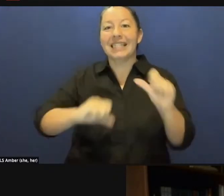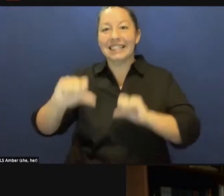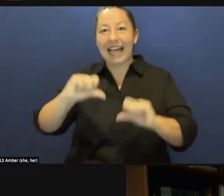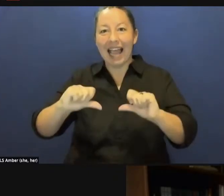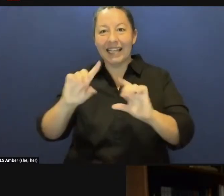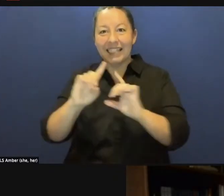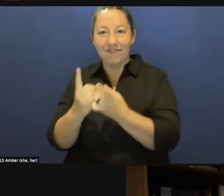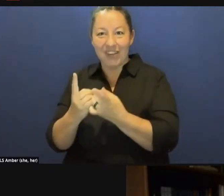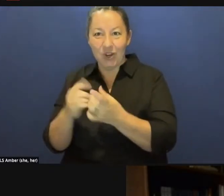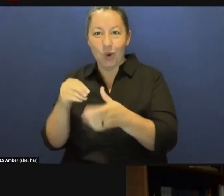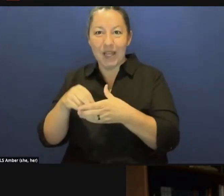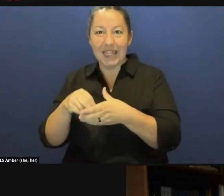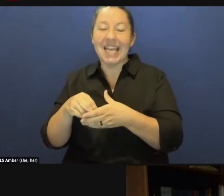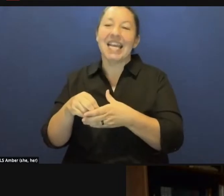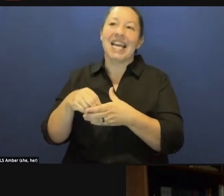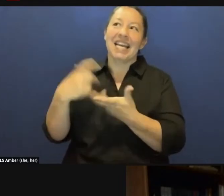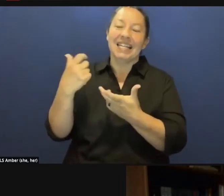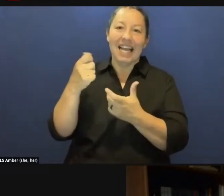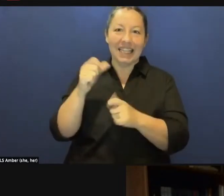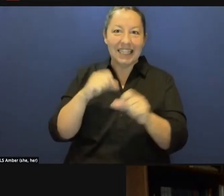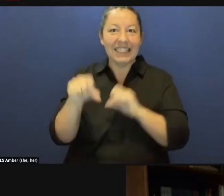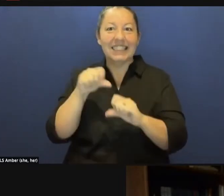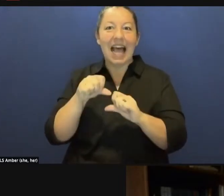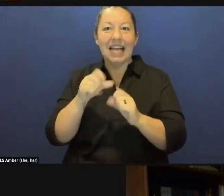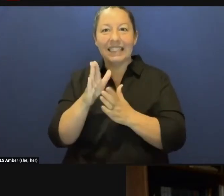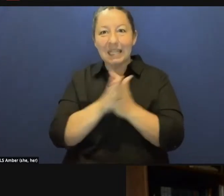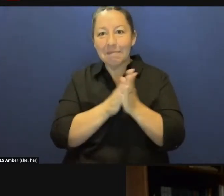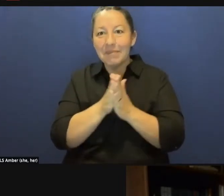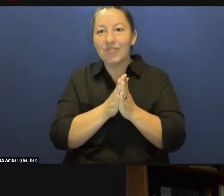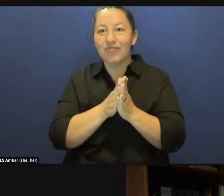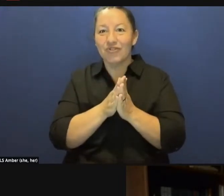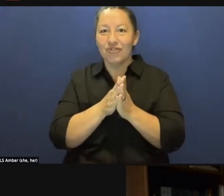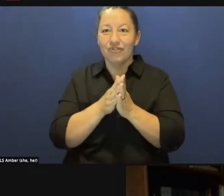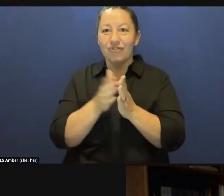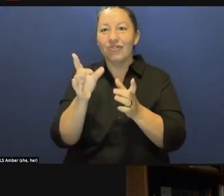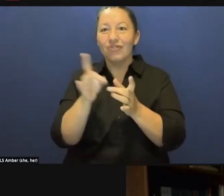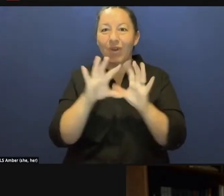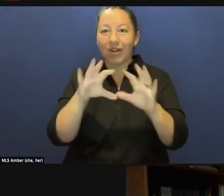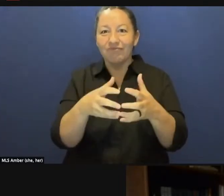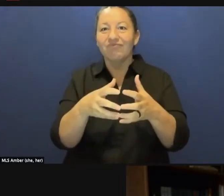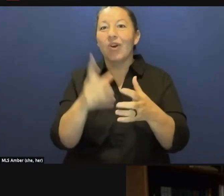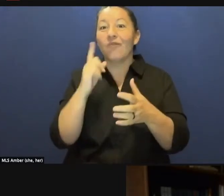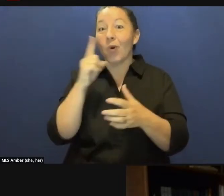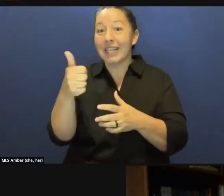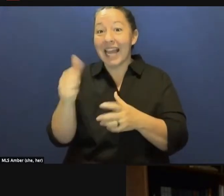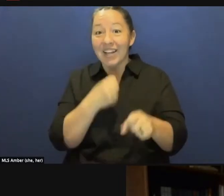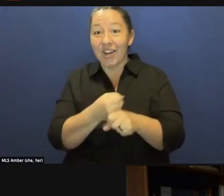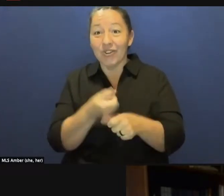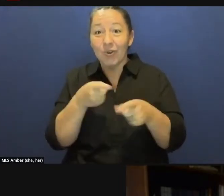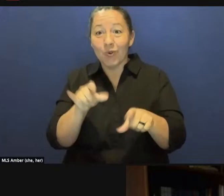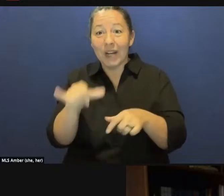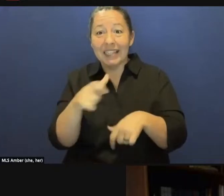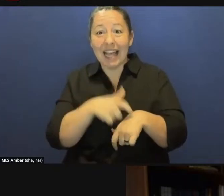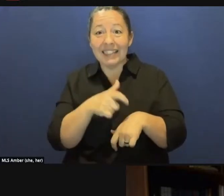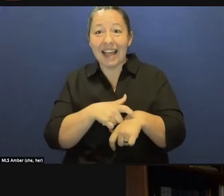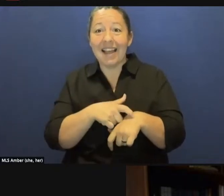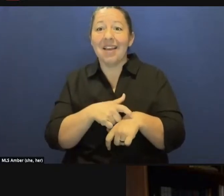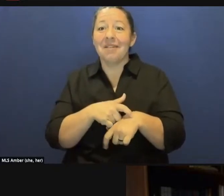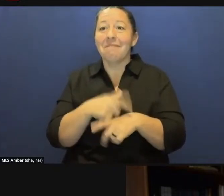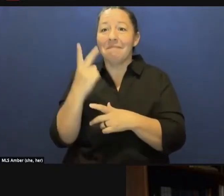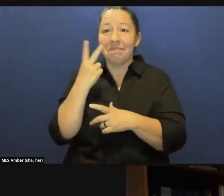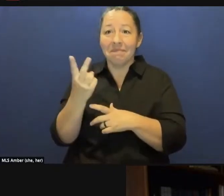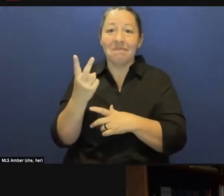Directorate for a decade, and during which time he oversaw the creation of the NASA Lunar Science Institute, which